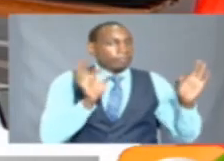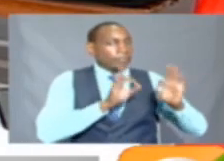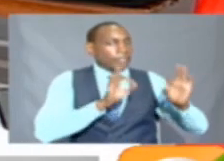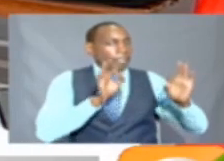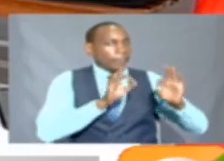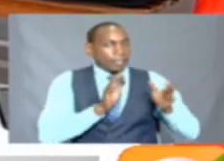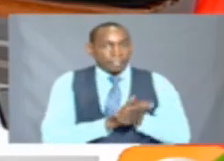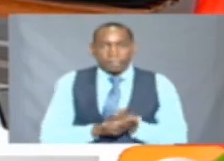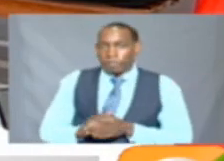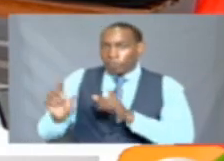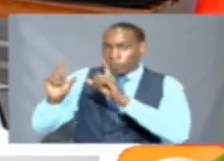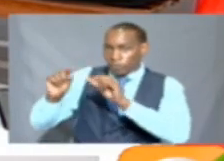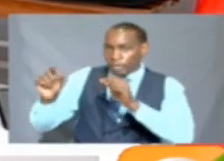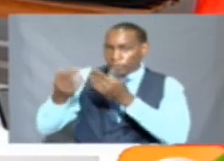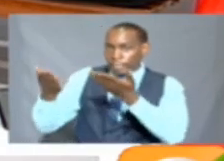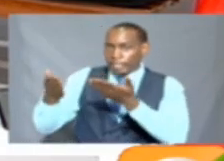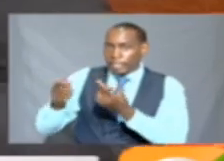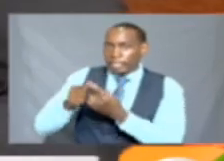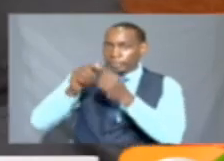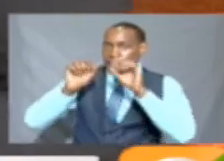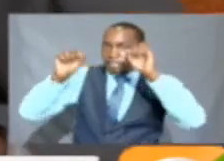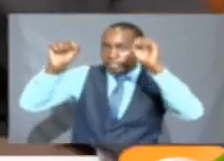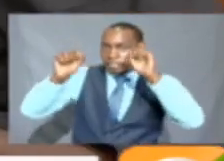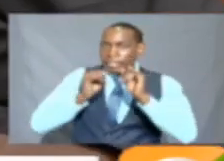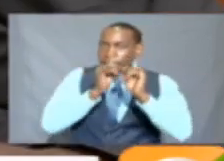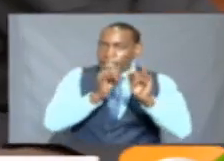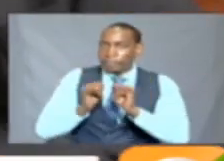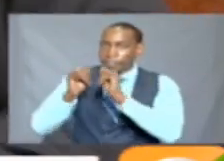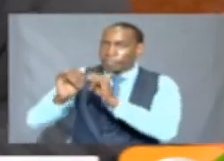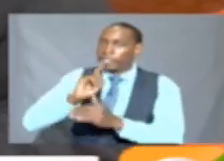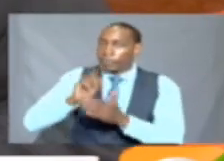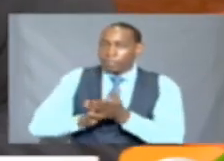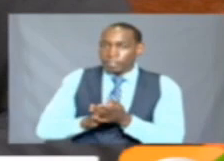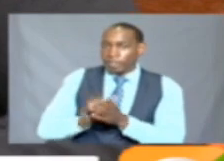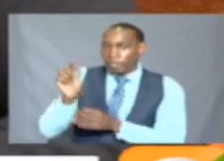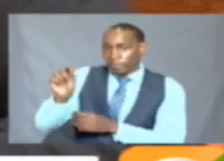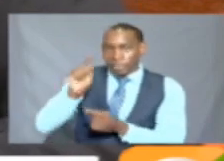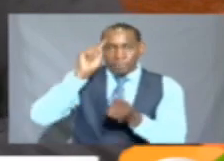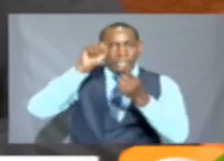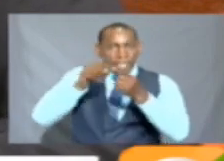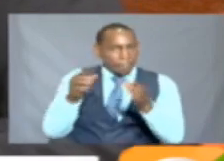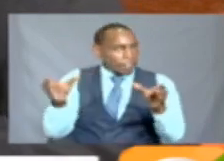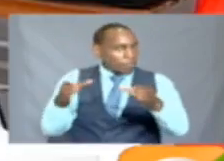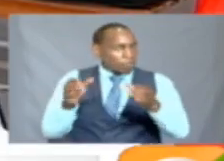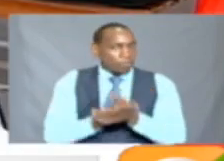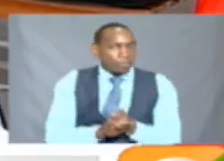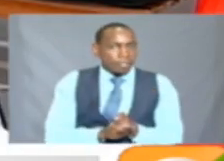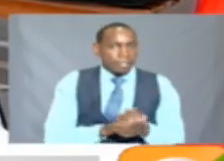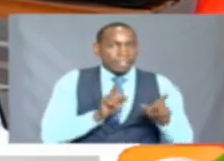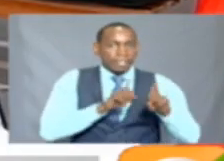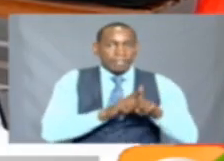they're saying. They're saying, especially supporters of some party or some individuals are saying, hey, this guy is coming after us. And this